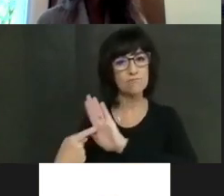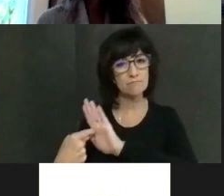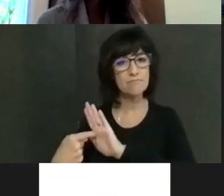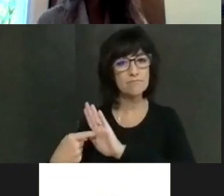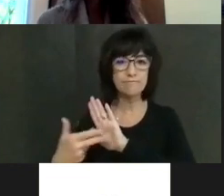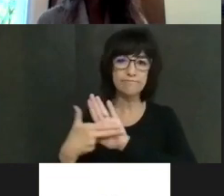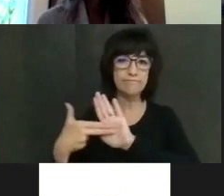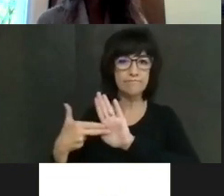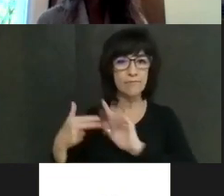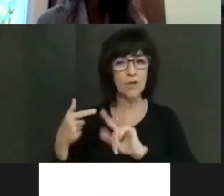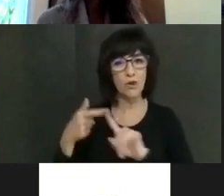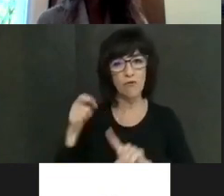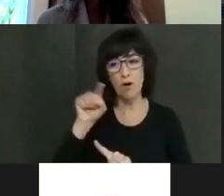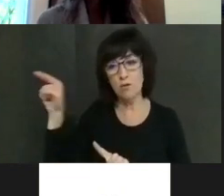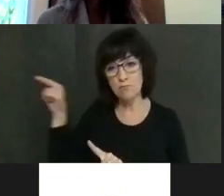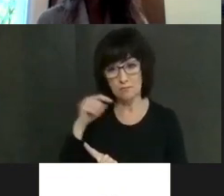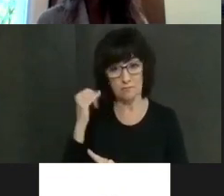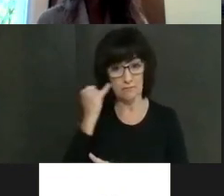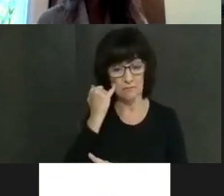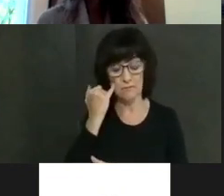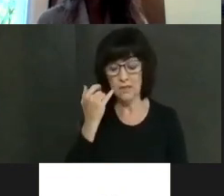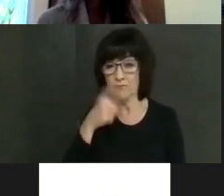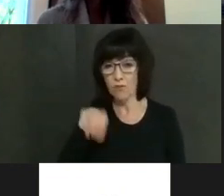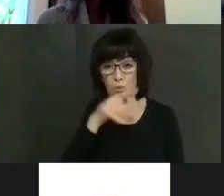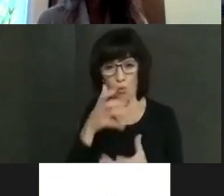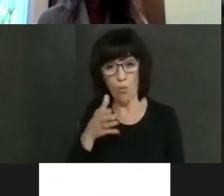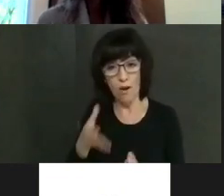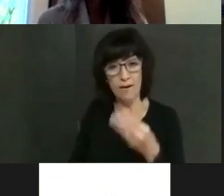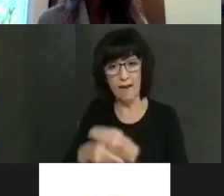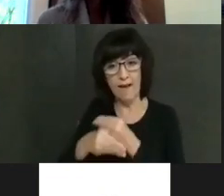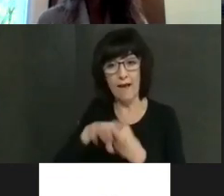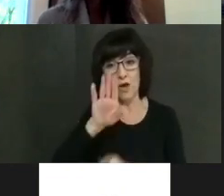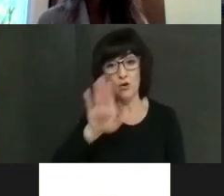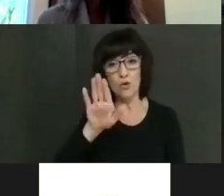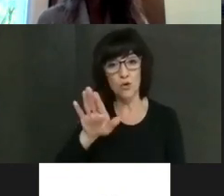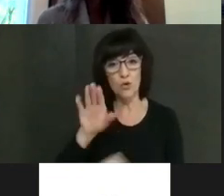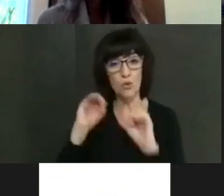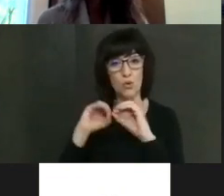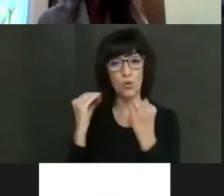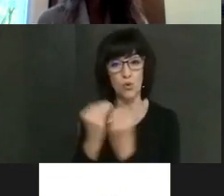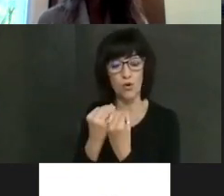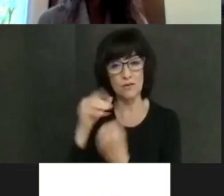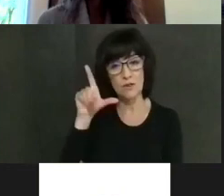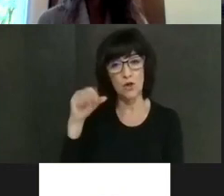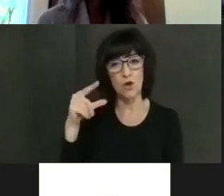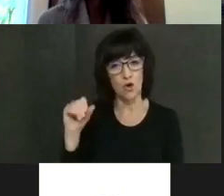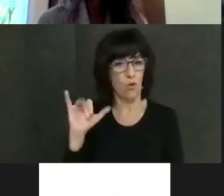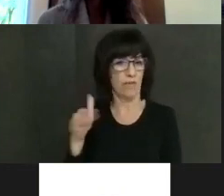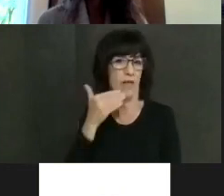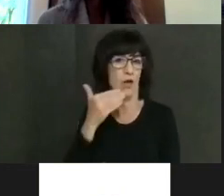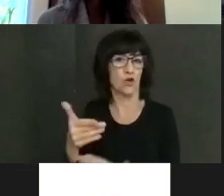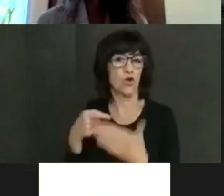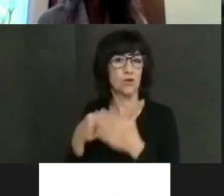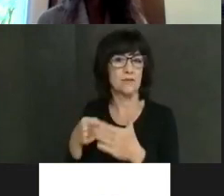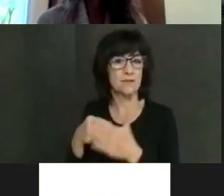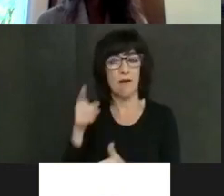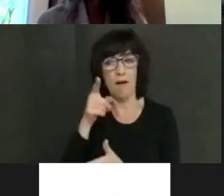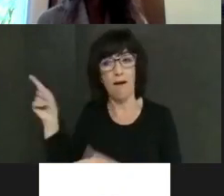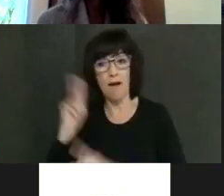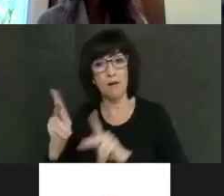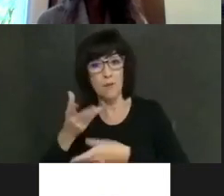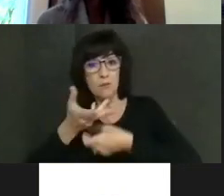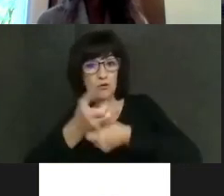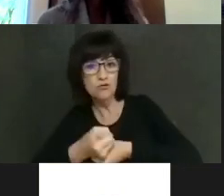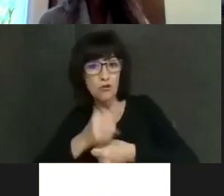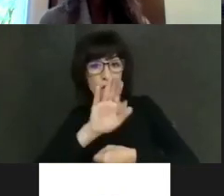get behind, we would love to have your logo and add it to the website. I think it's a sign to people that this organization, we